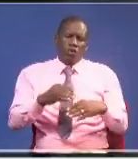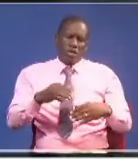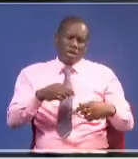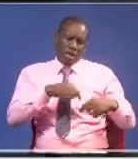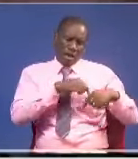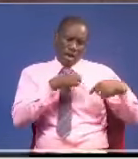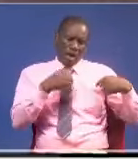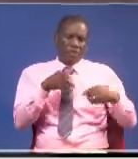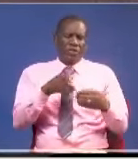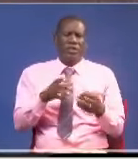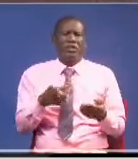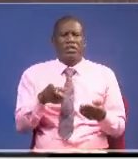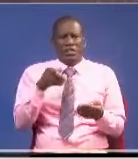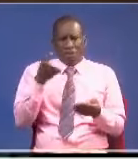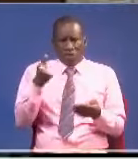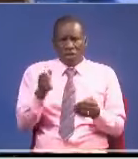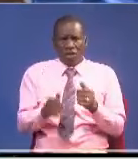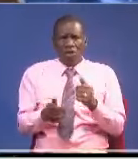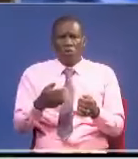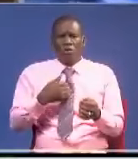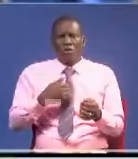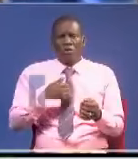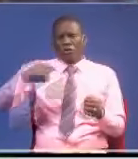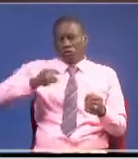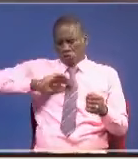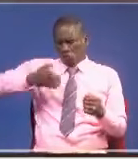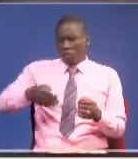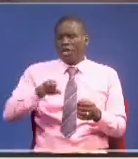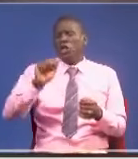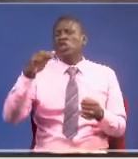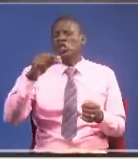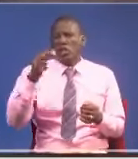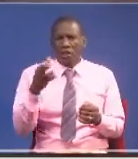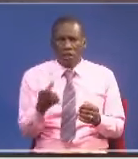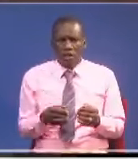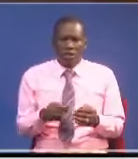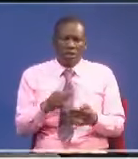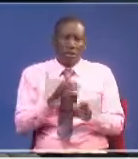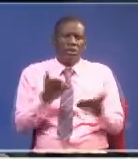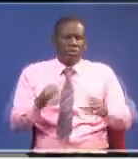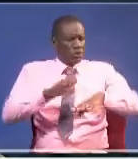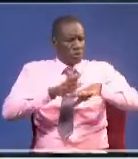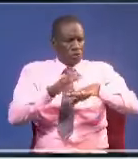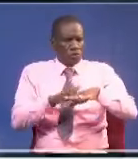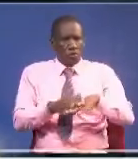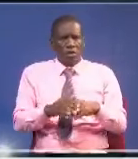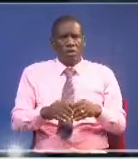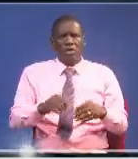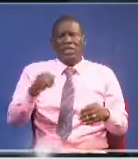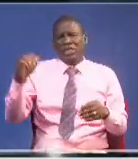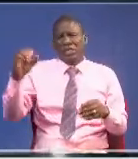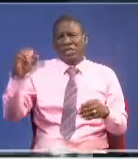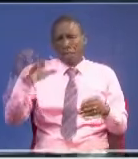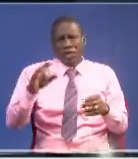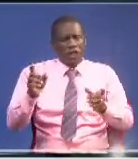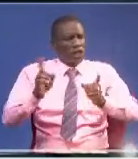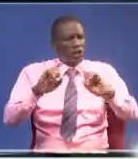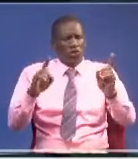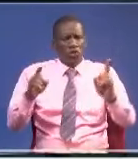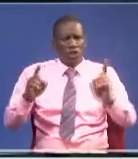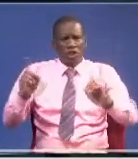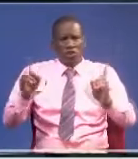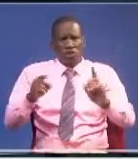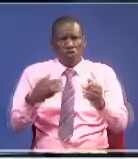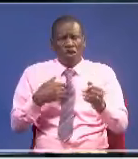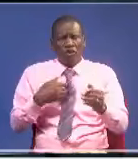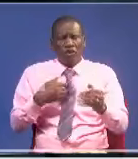I think that is the missing link. We now have the first woman attorney general, which is something very encouraging. The cabinet does not meet